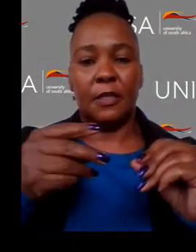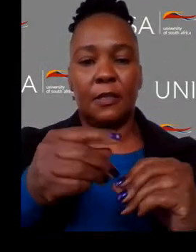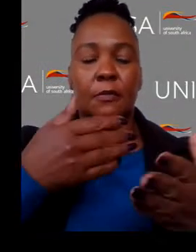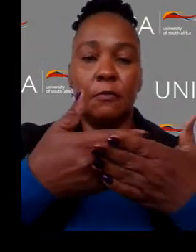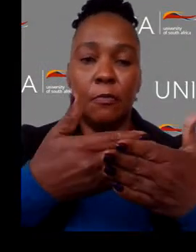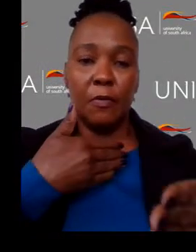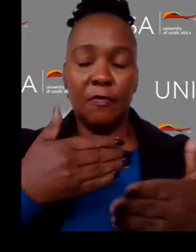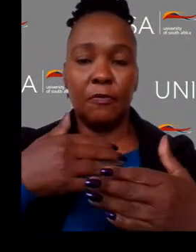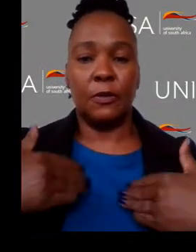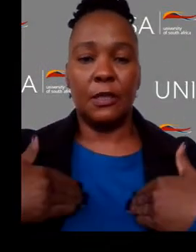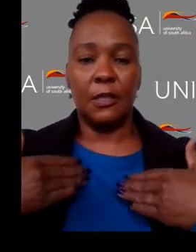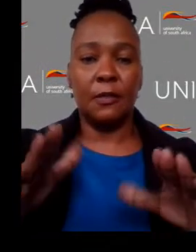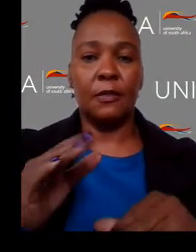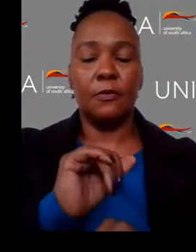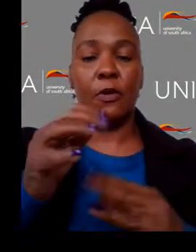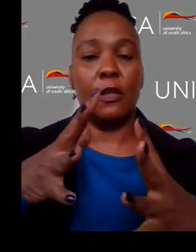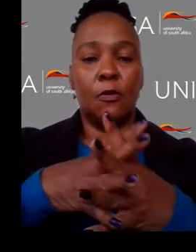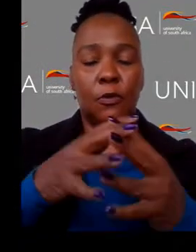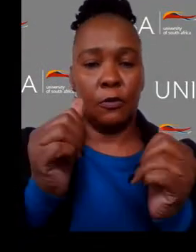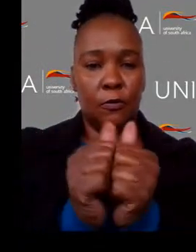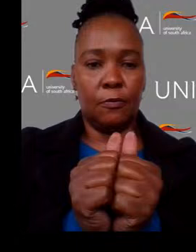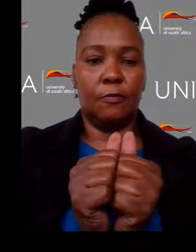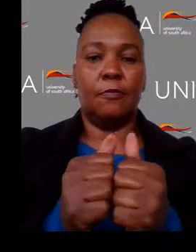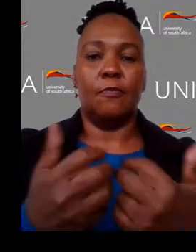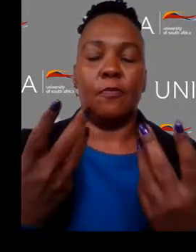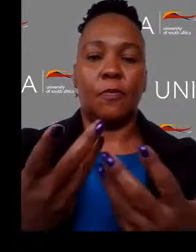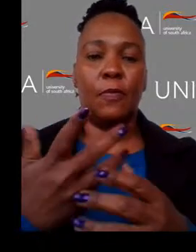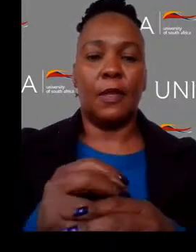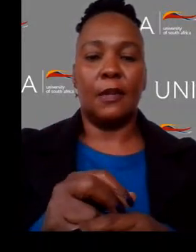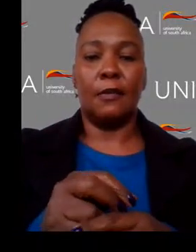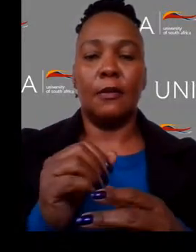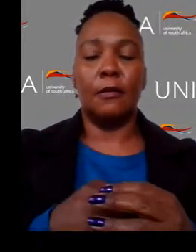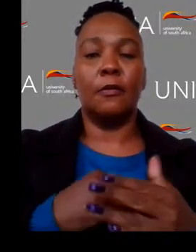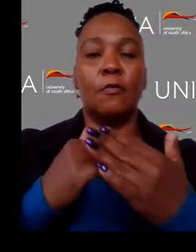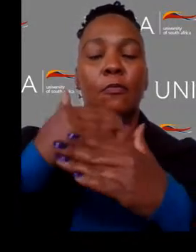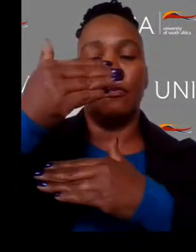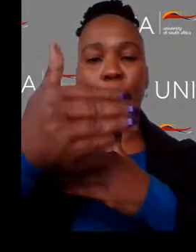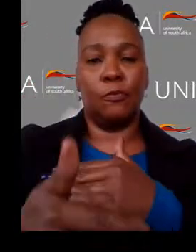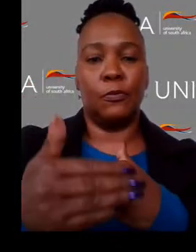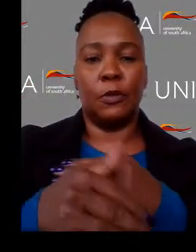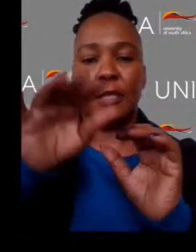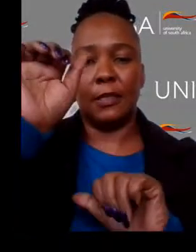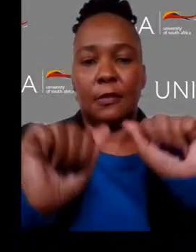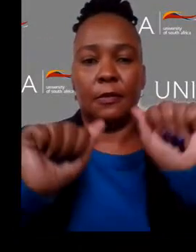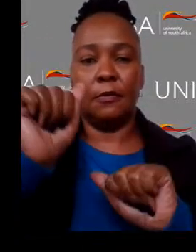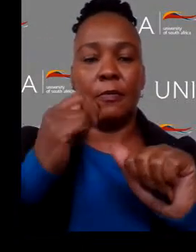we commence with the workshop and then also a post-assessment to be completed.